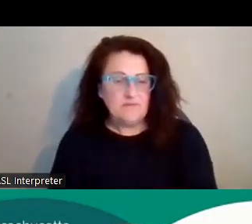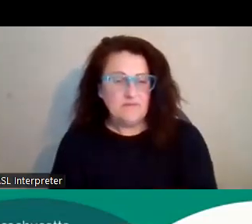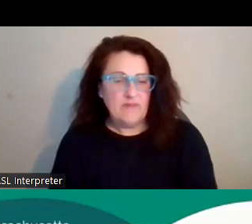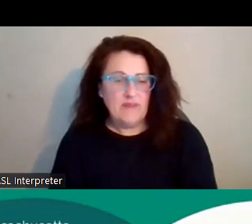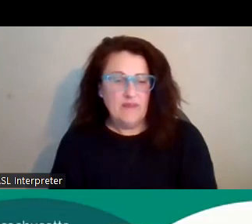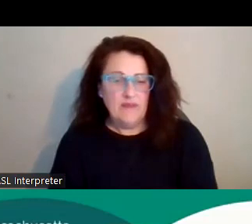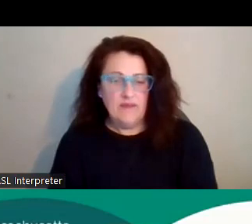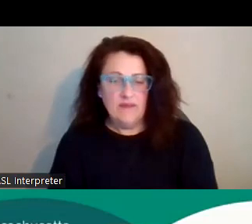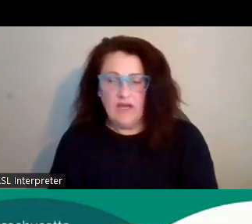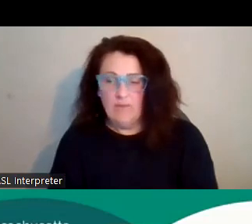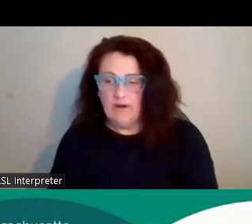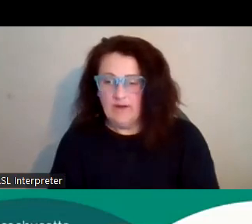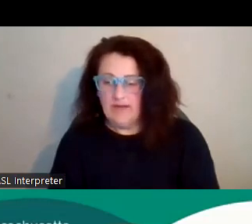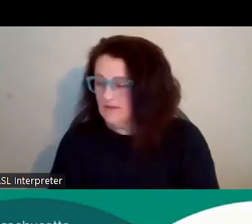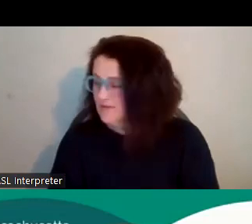One moment.